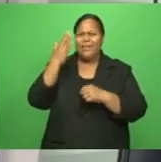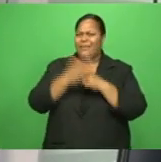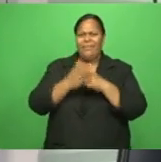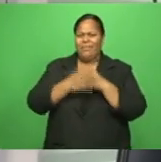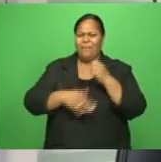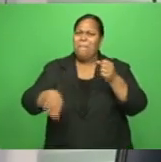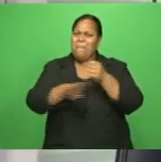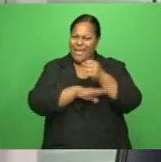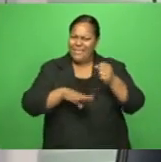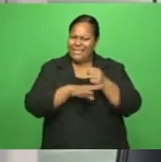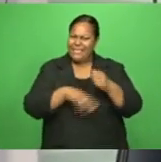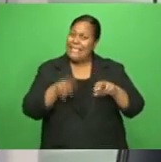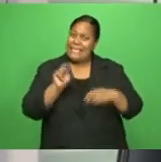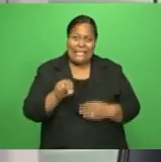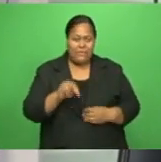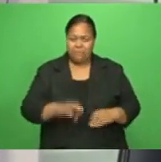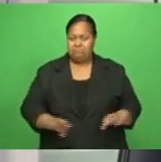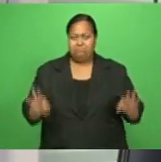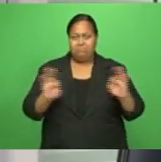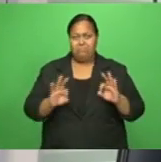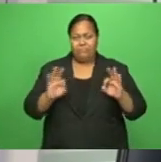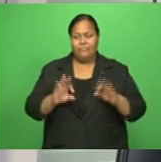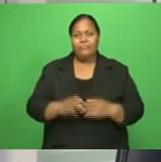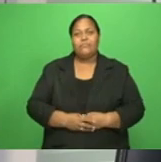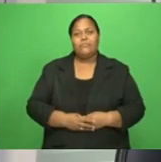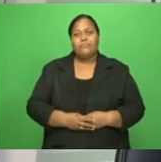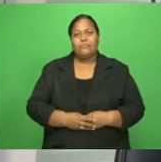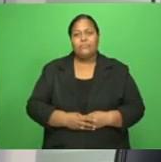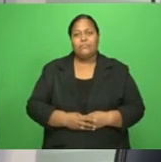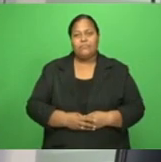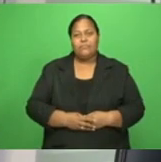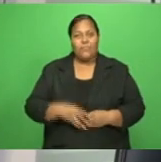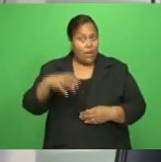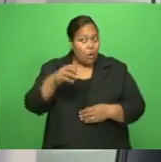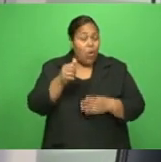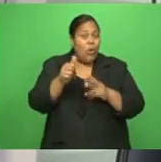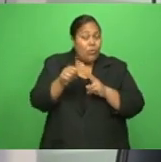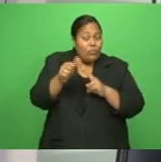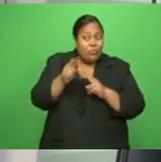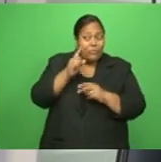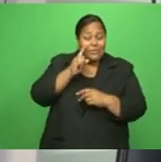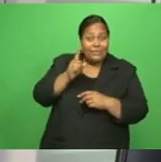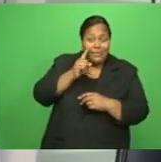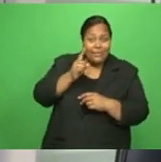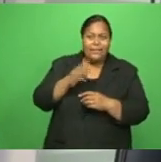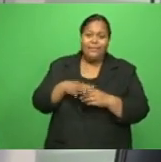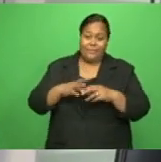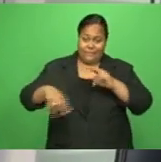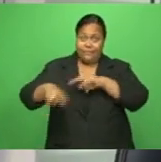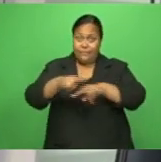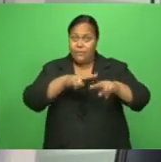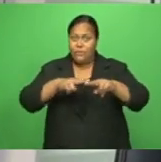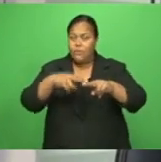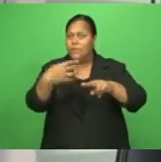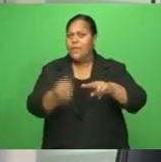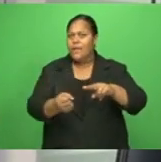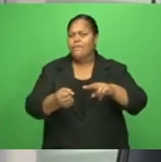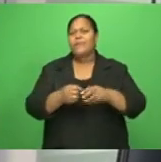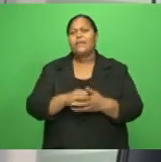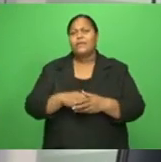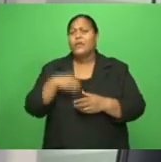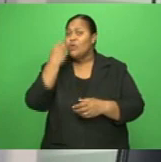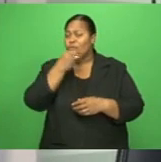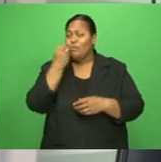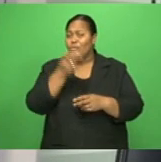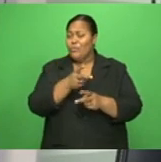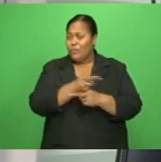essential food list. And you must have also noticed that in Fiji there are certain food products, most of the